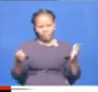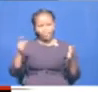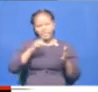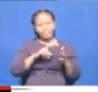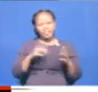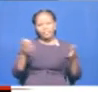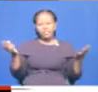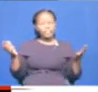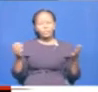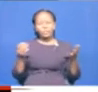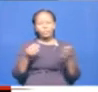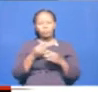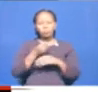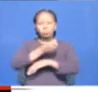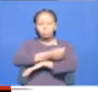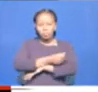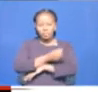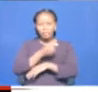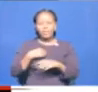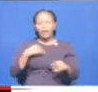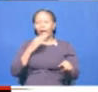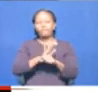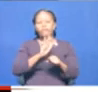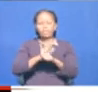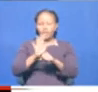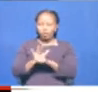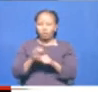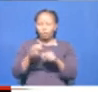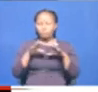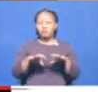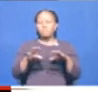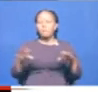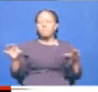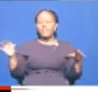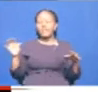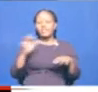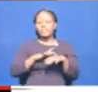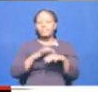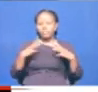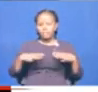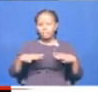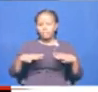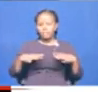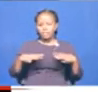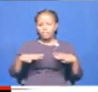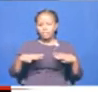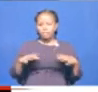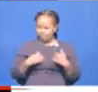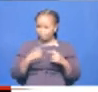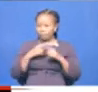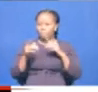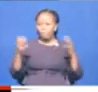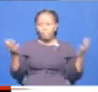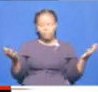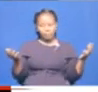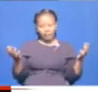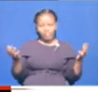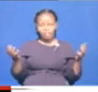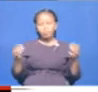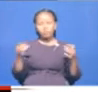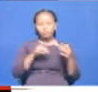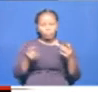fees being levied. There's a lot of adverse market effects that developers are facing. Mm-hmm. But what we found is, what we're trying to